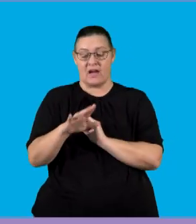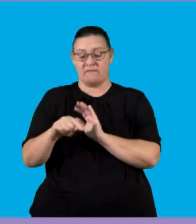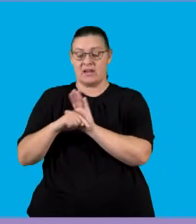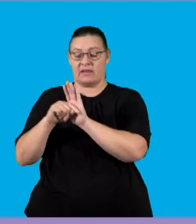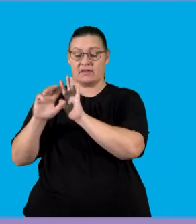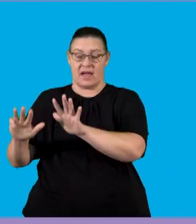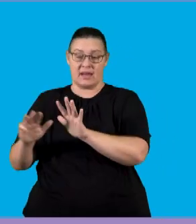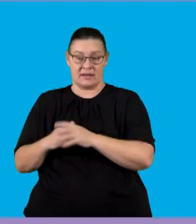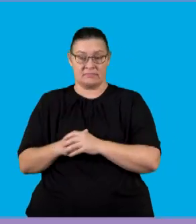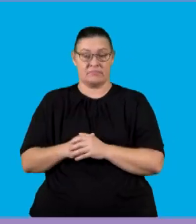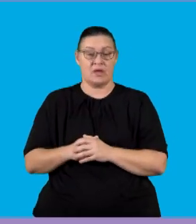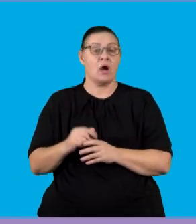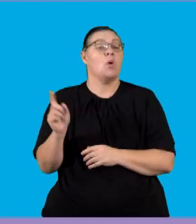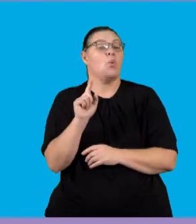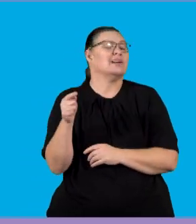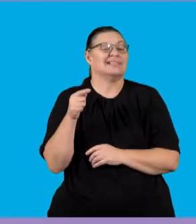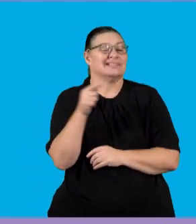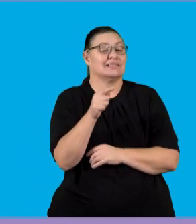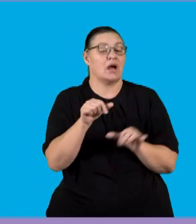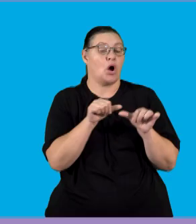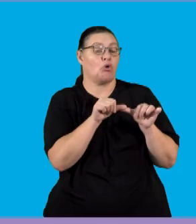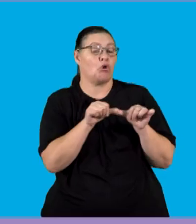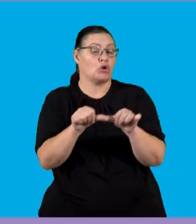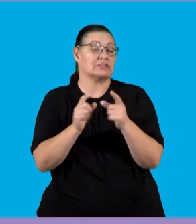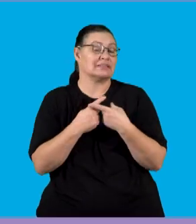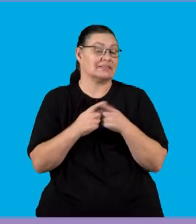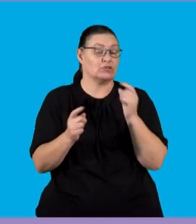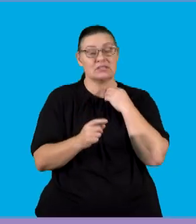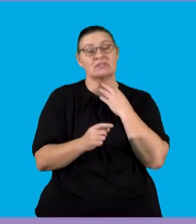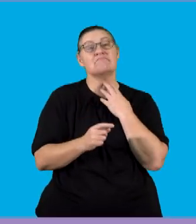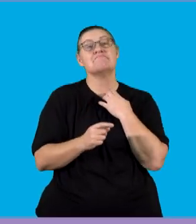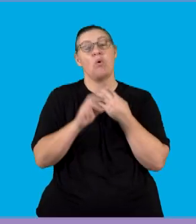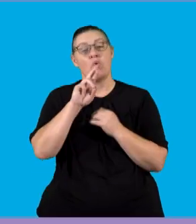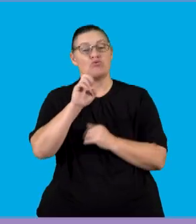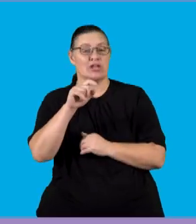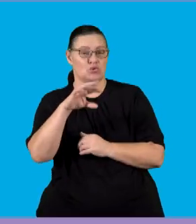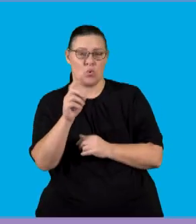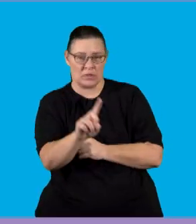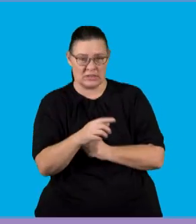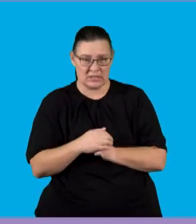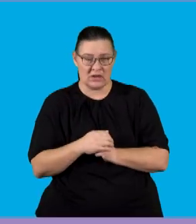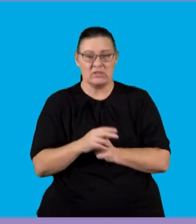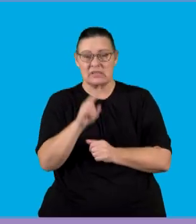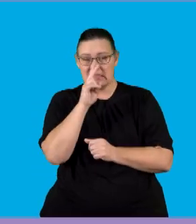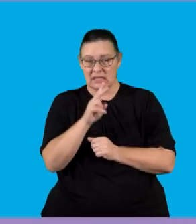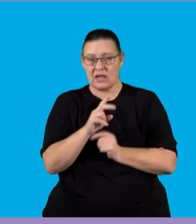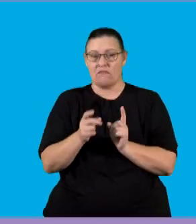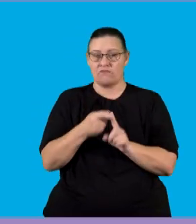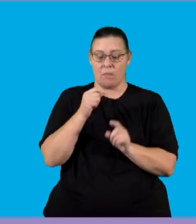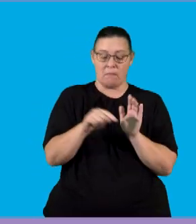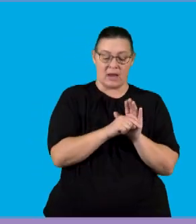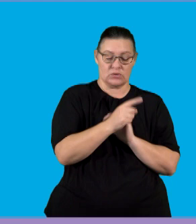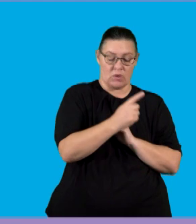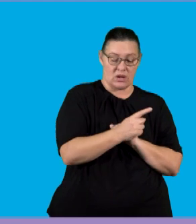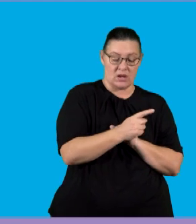-5, and a -9. What is the constant difference or ratio here? As we can see, from term 1